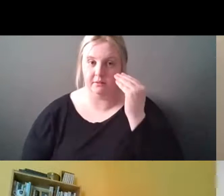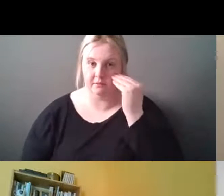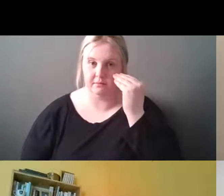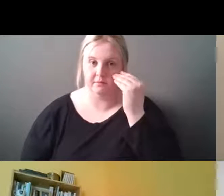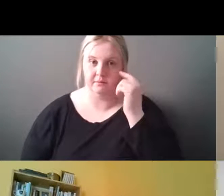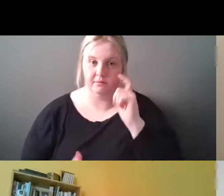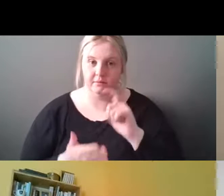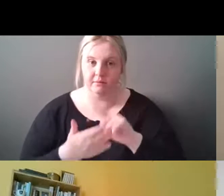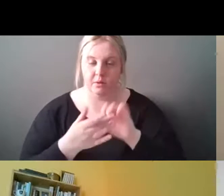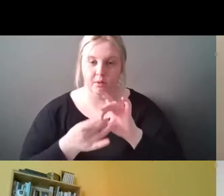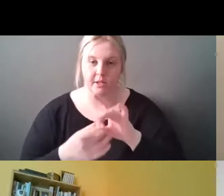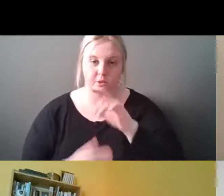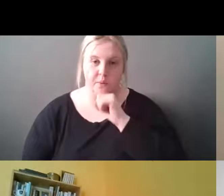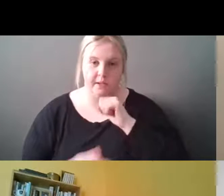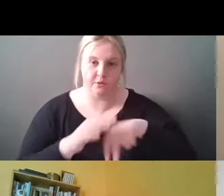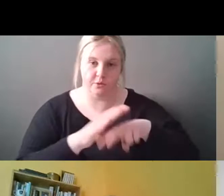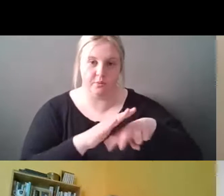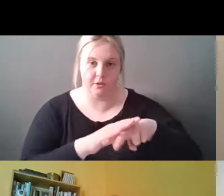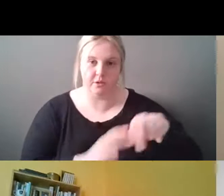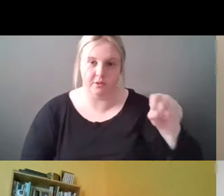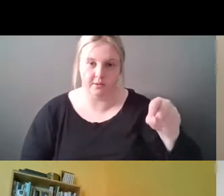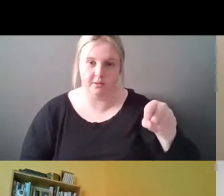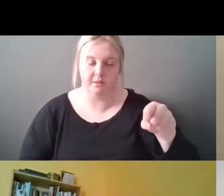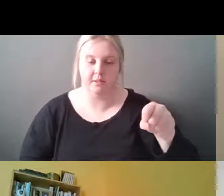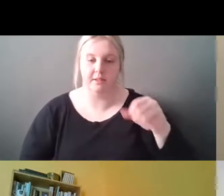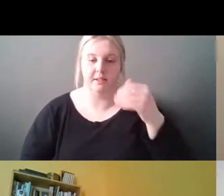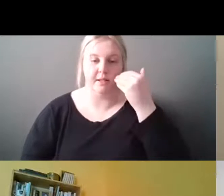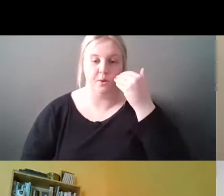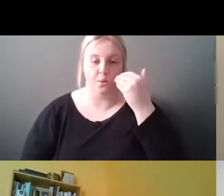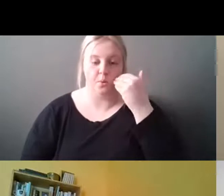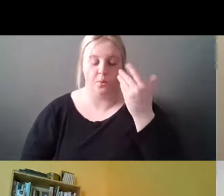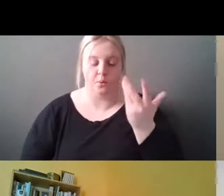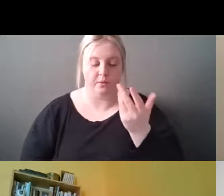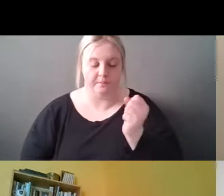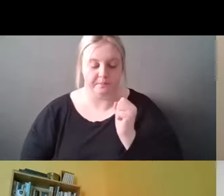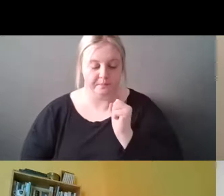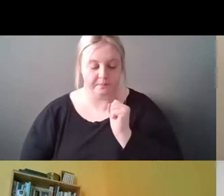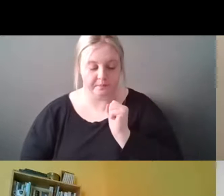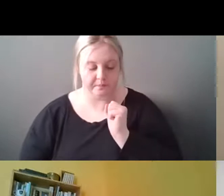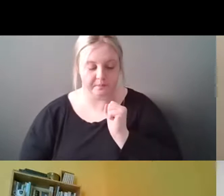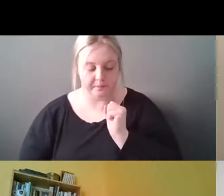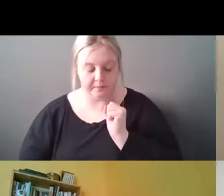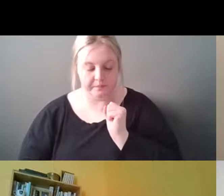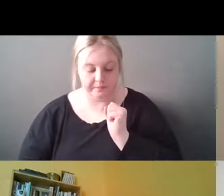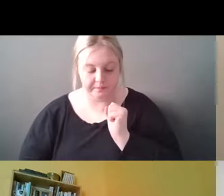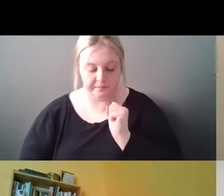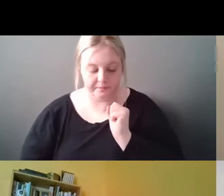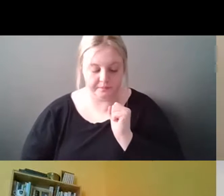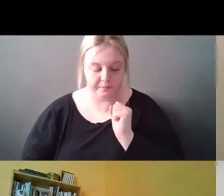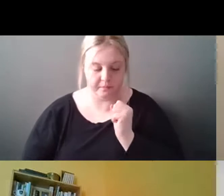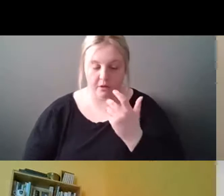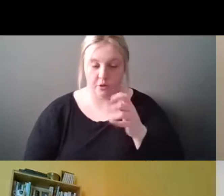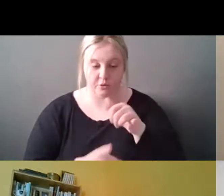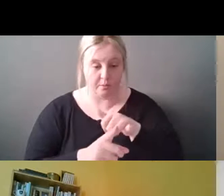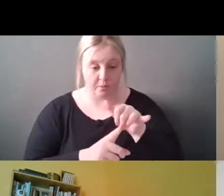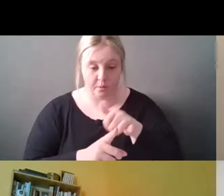of ageism, that there's a lot more than just, you know, bullying behavior with